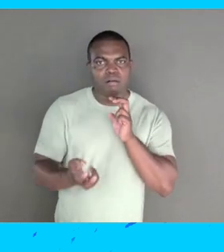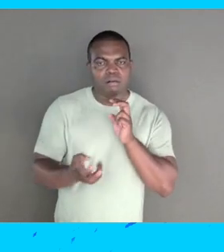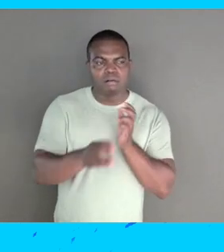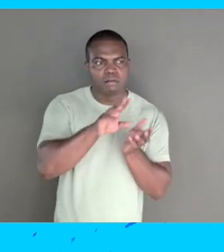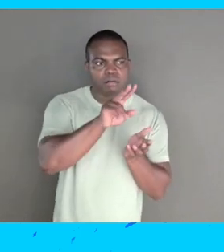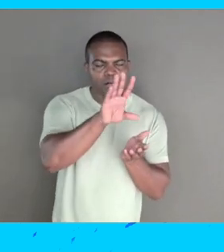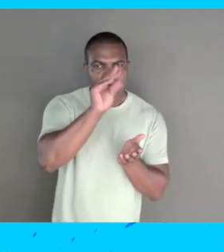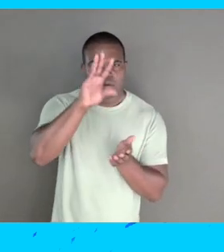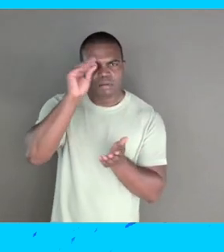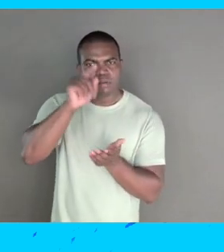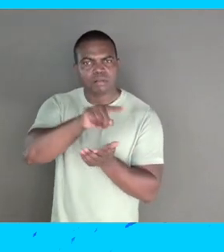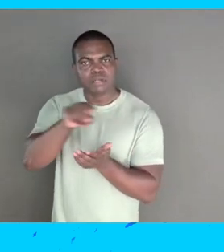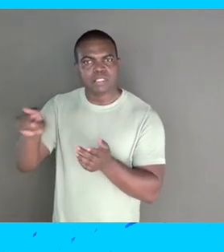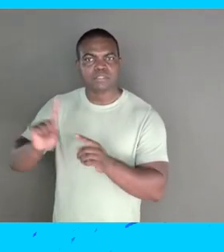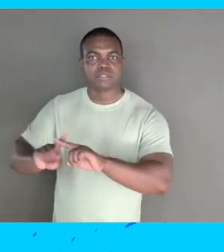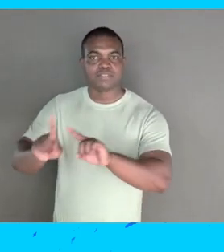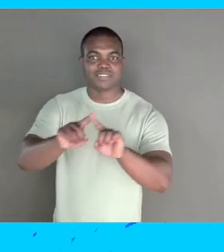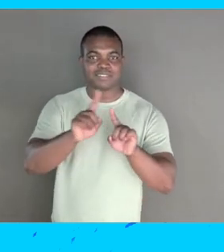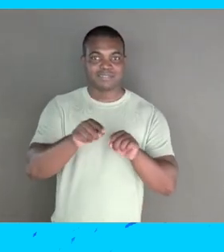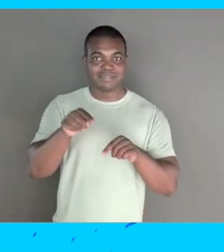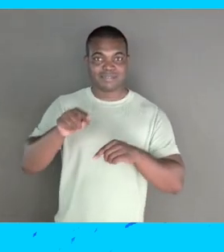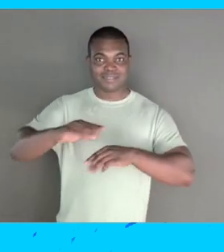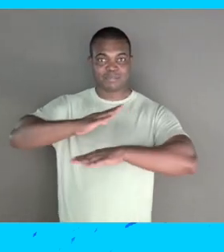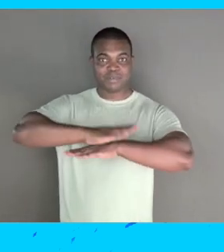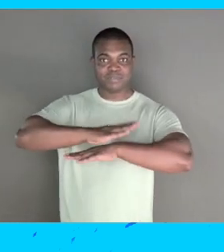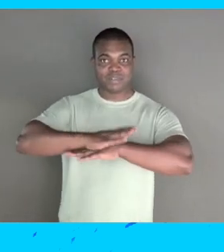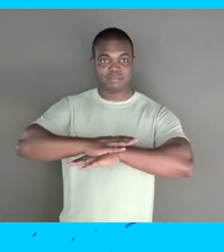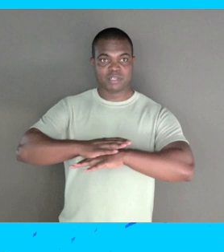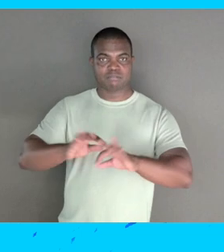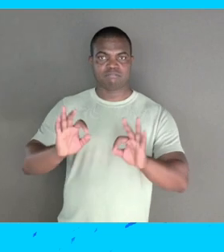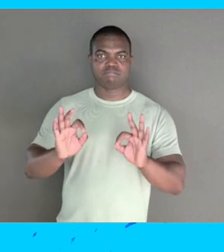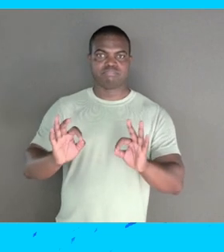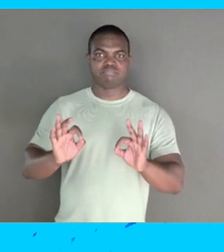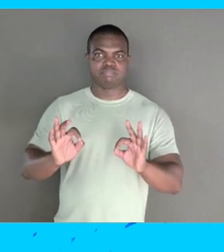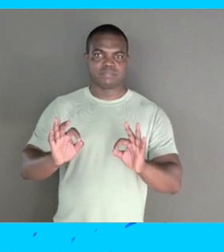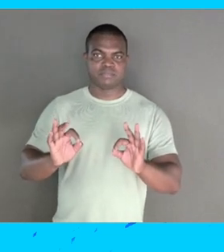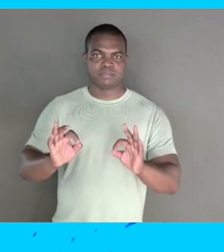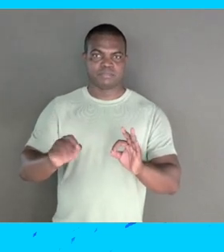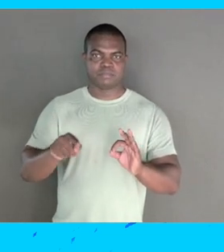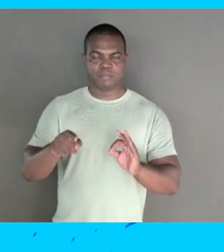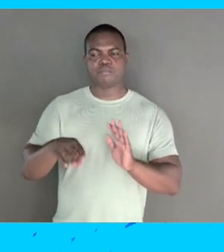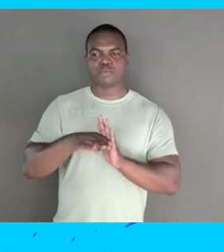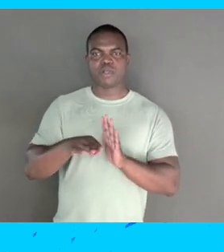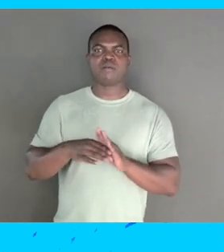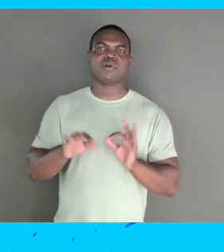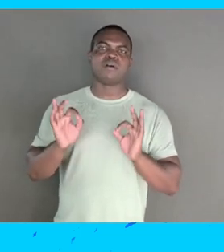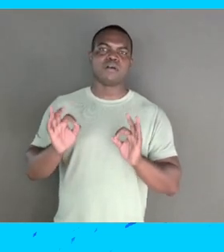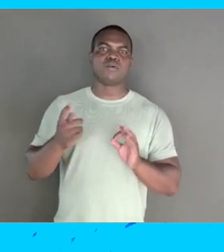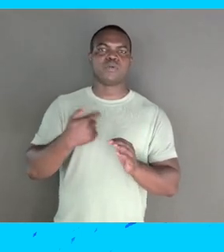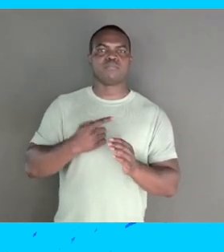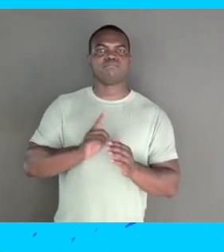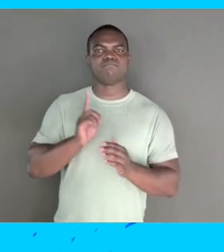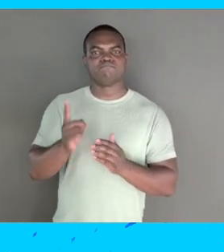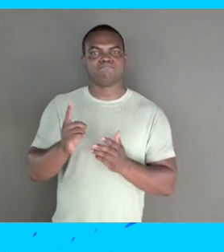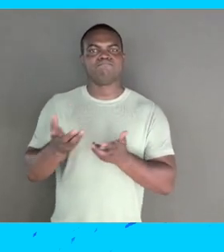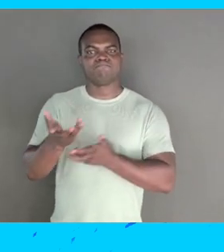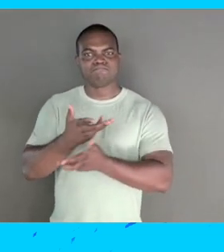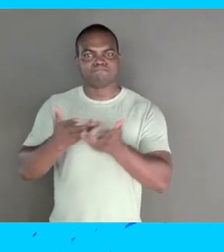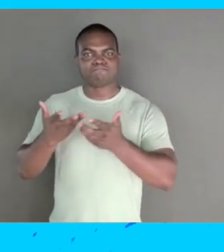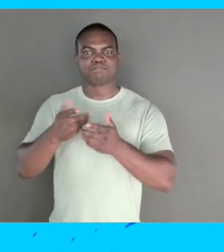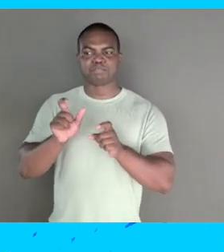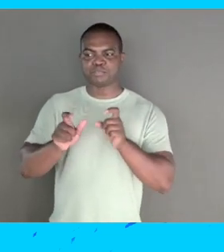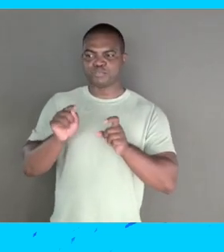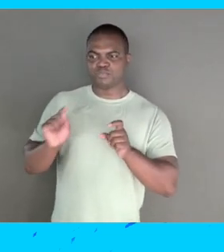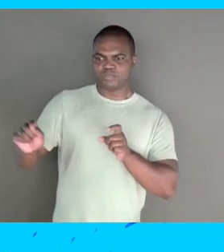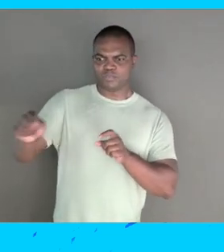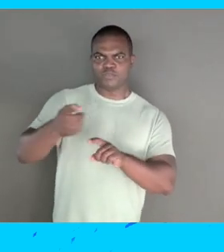the platform gave the stage, like the program gave platform to the people in the community to speak on their issues,